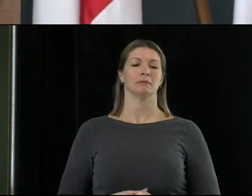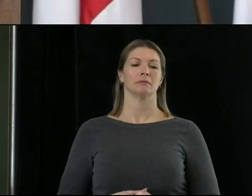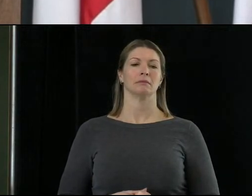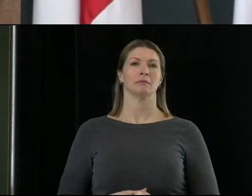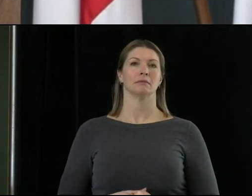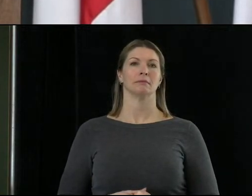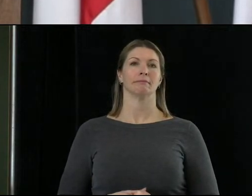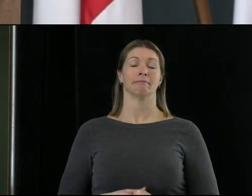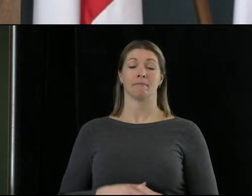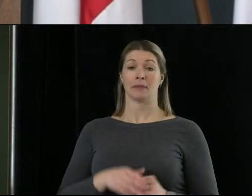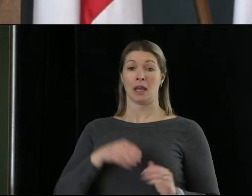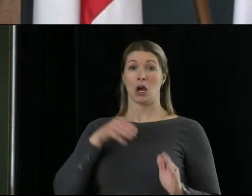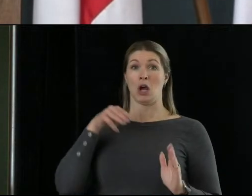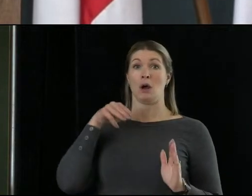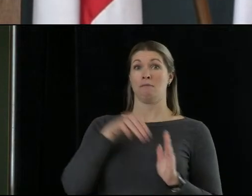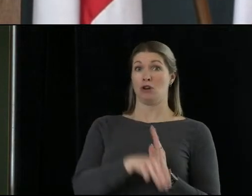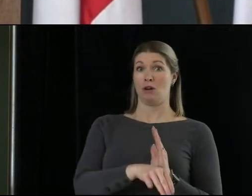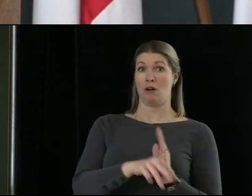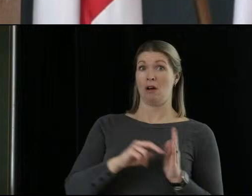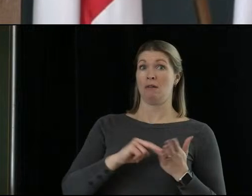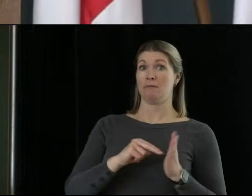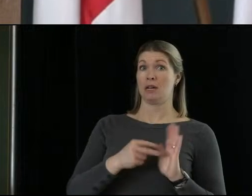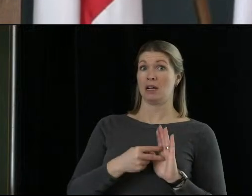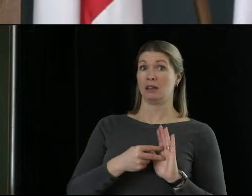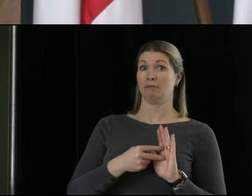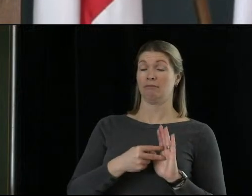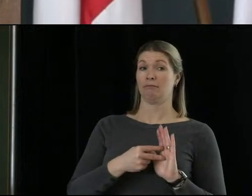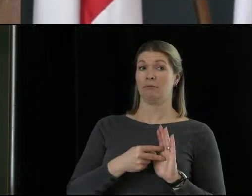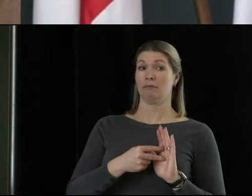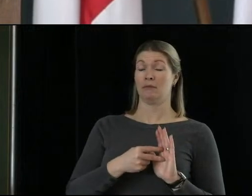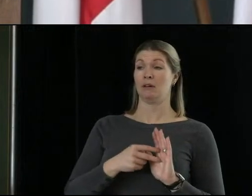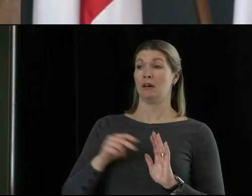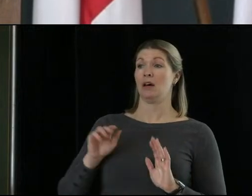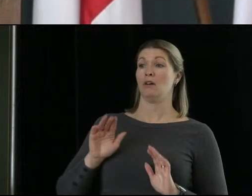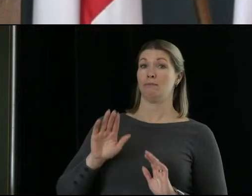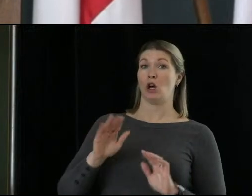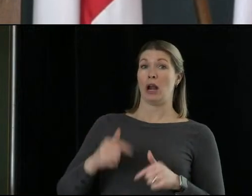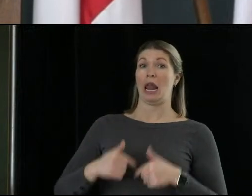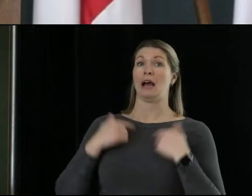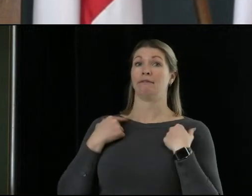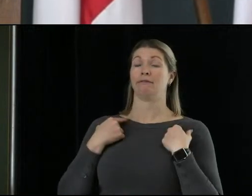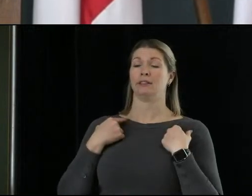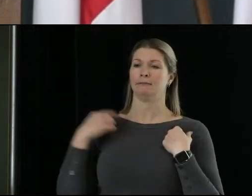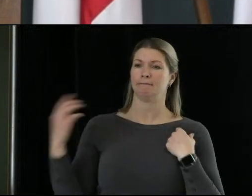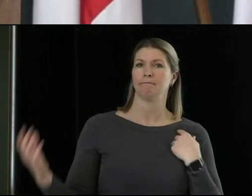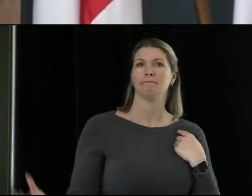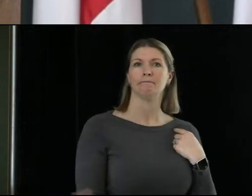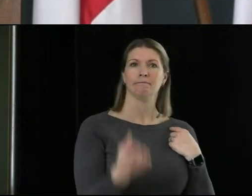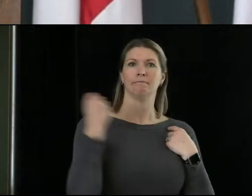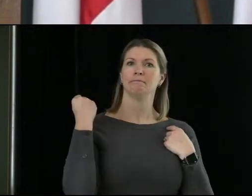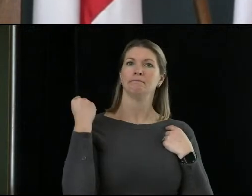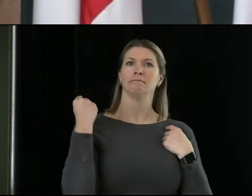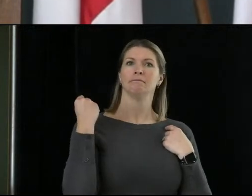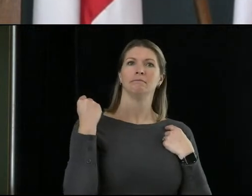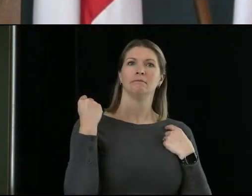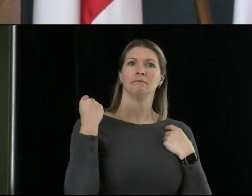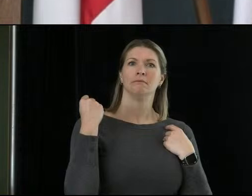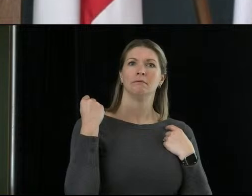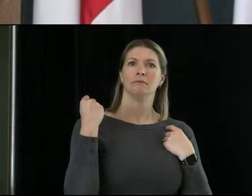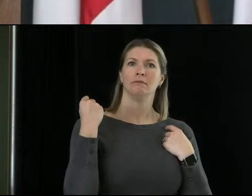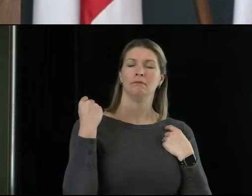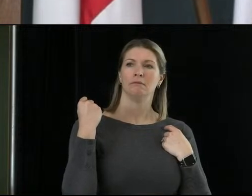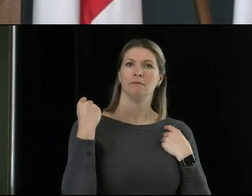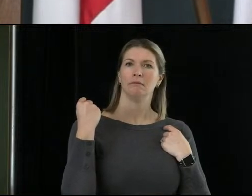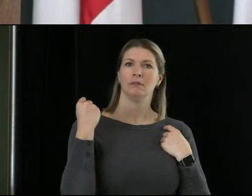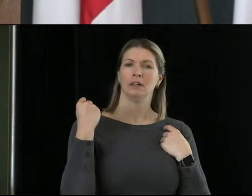Murder is taking another person's life unlawfully. There is nothing normal about this kind